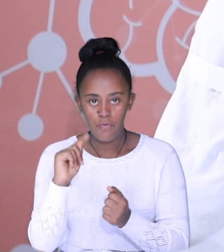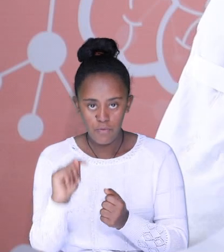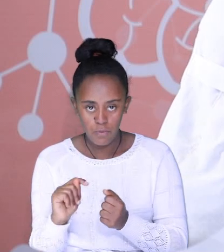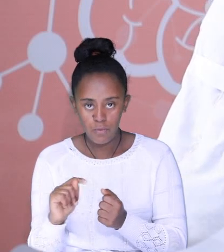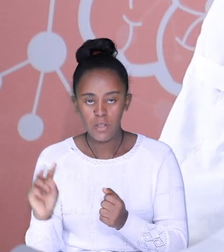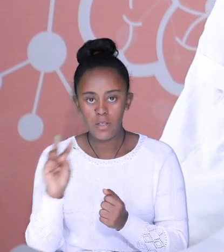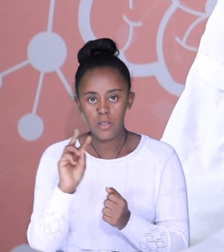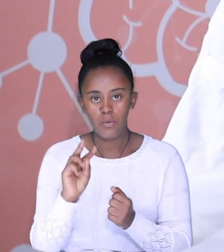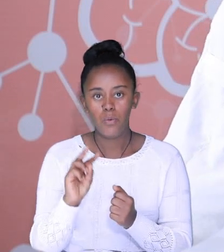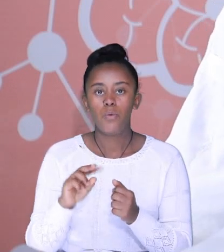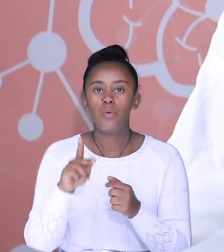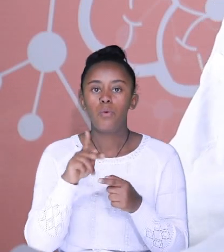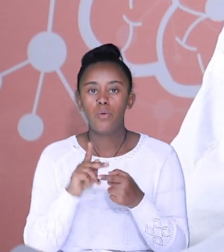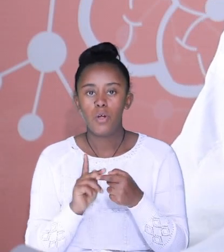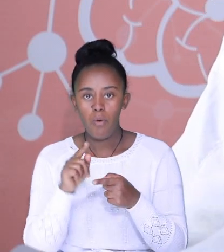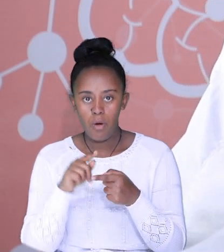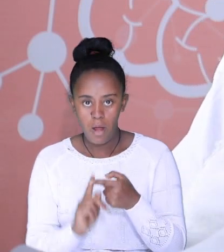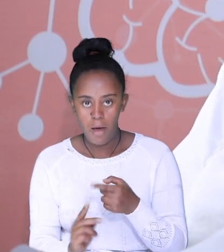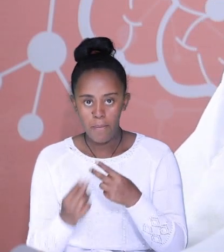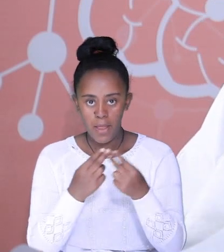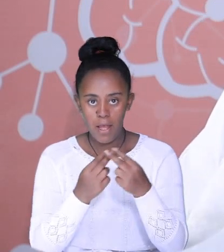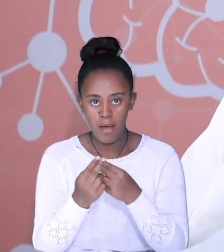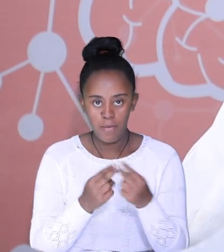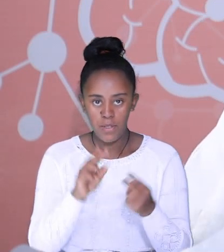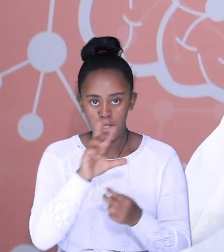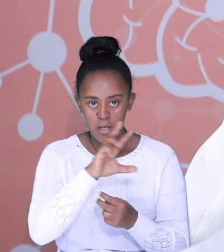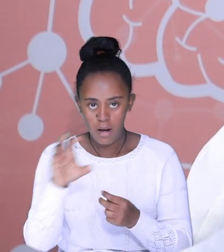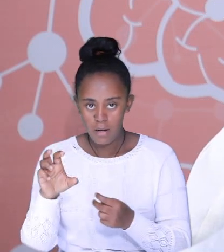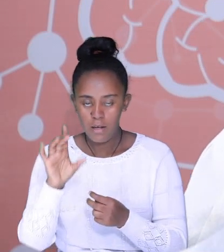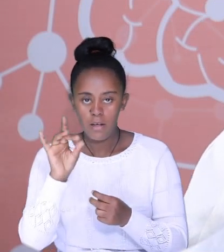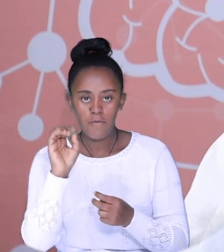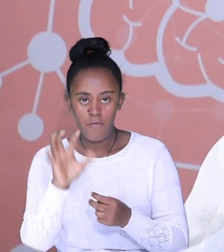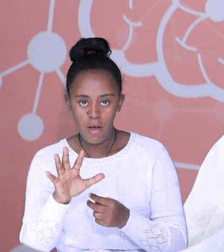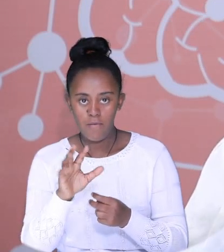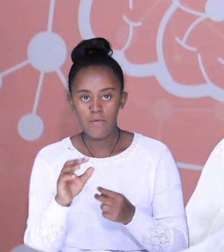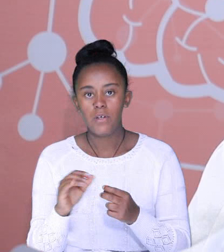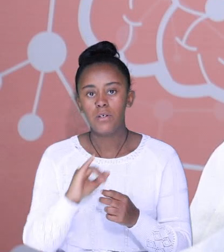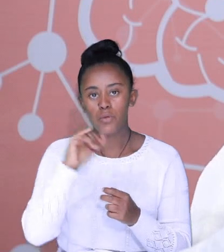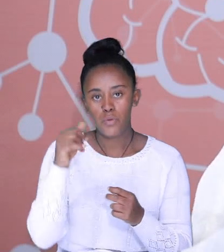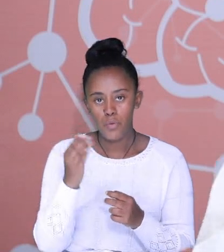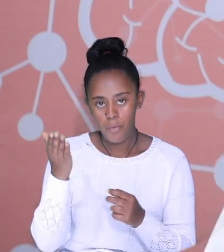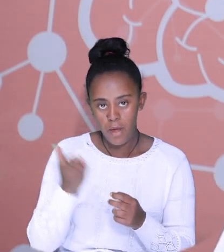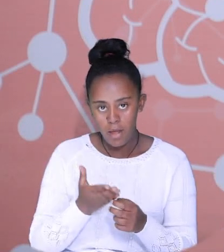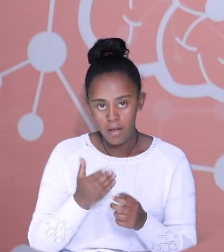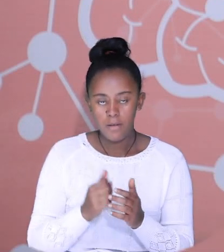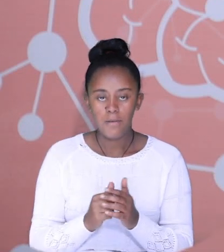2 kilogram times 385 joule per